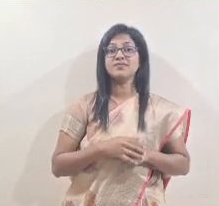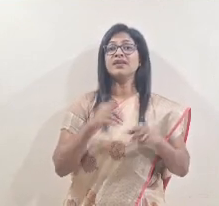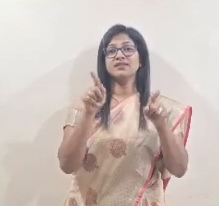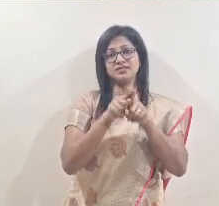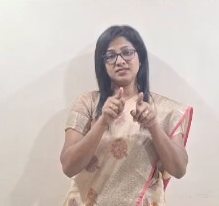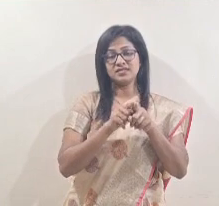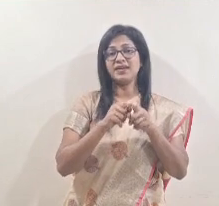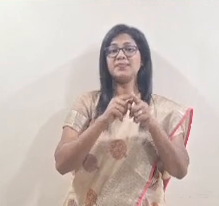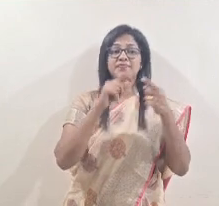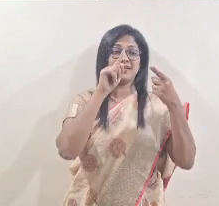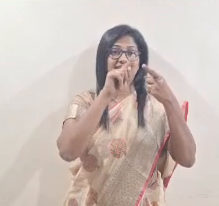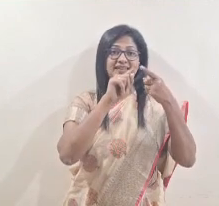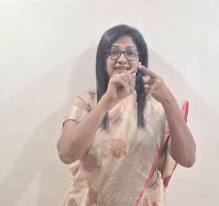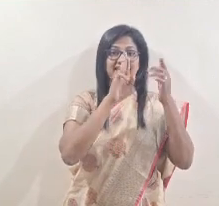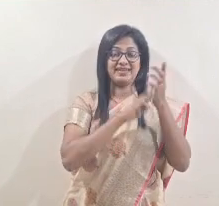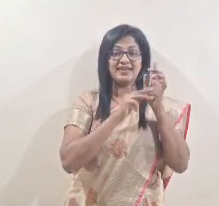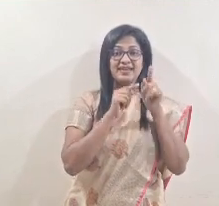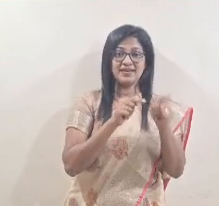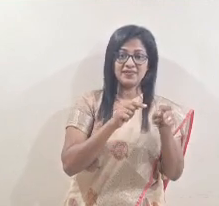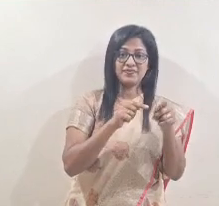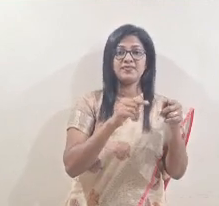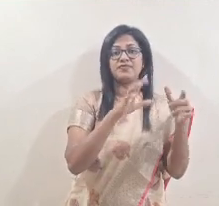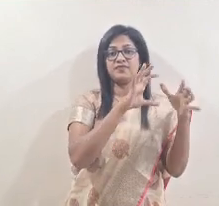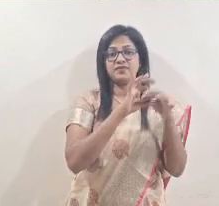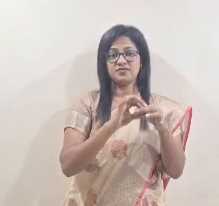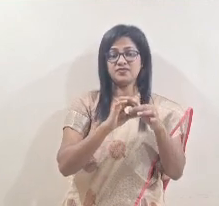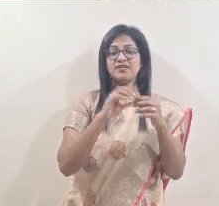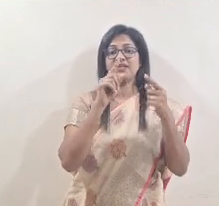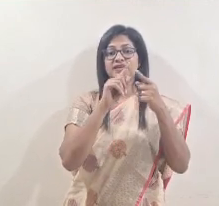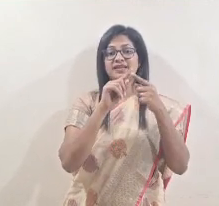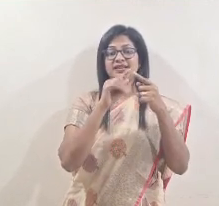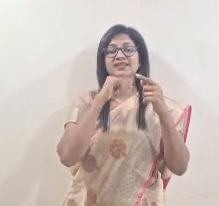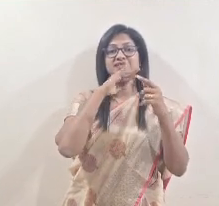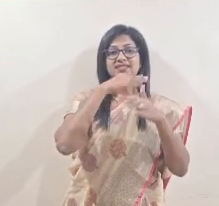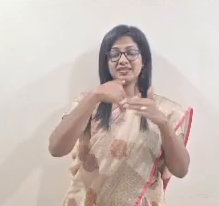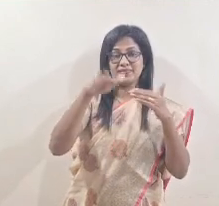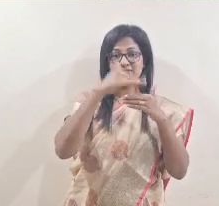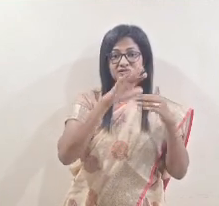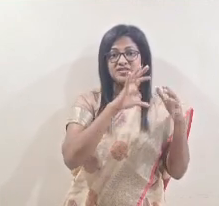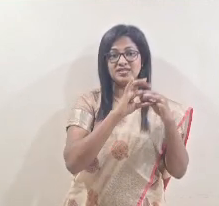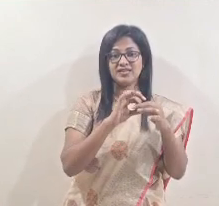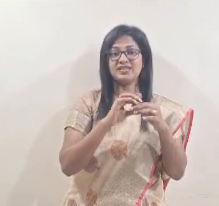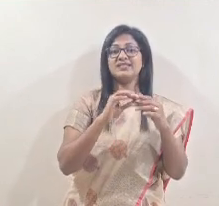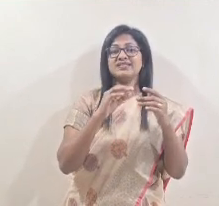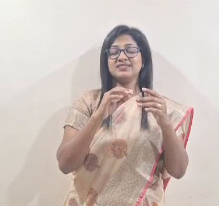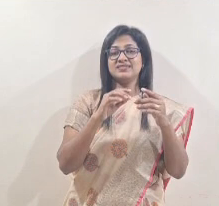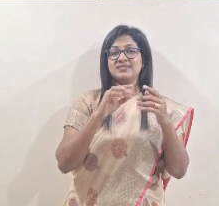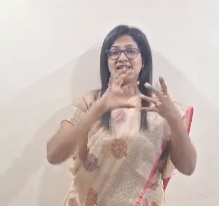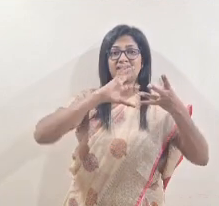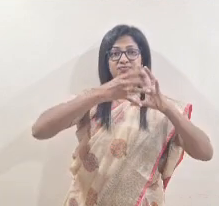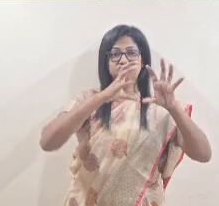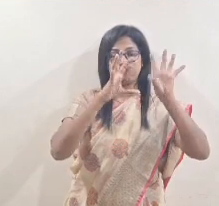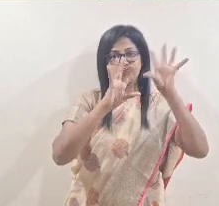Similarly, for the exhaust emissions, we have calculated the emissions for from the exhaust